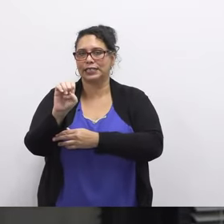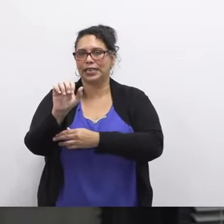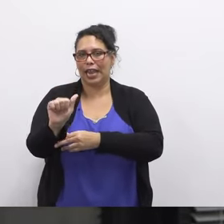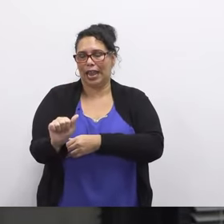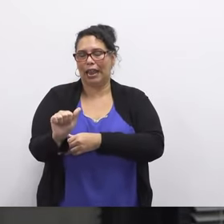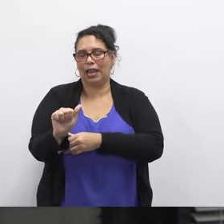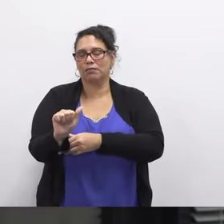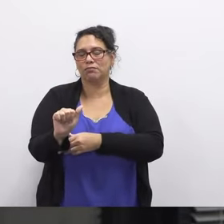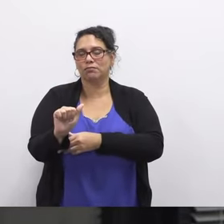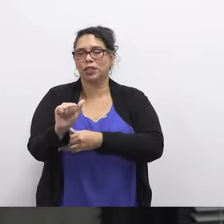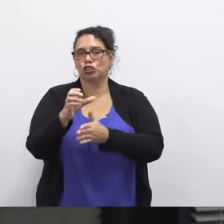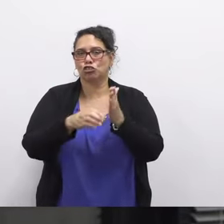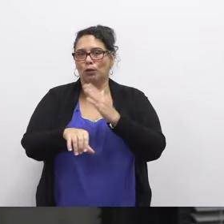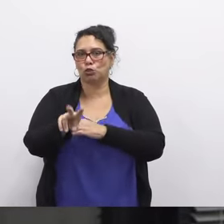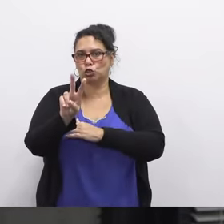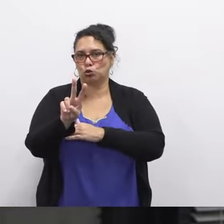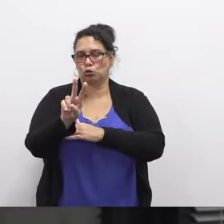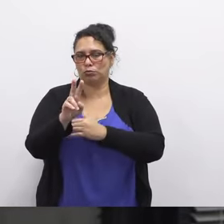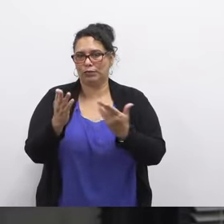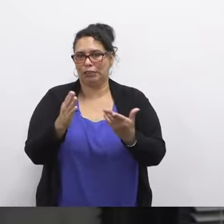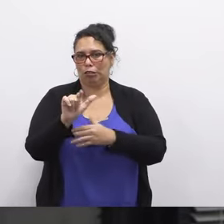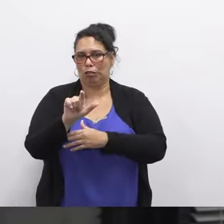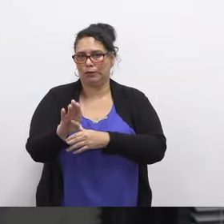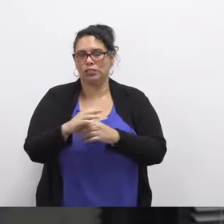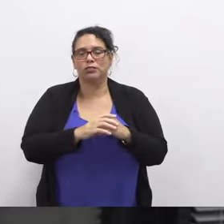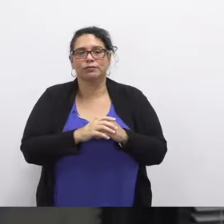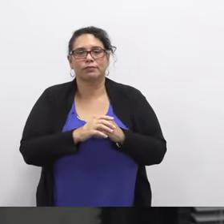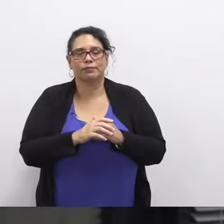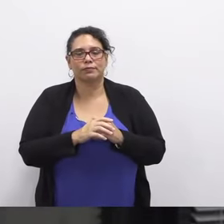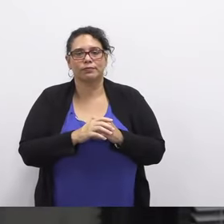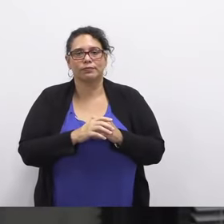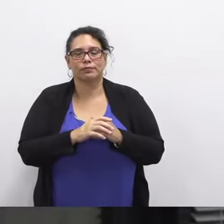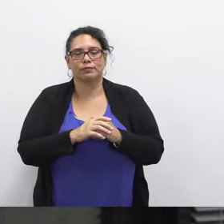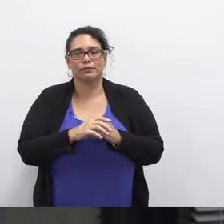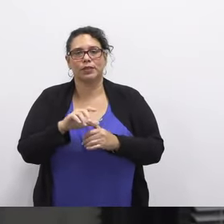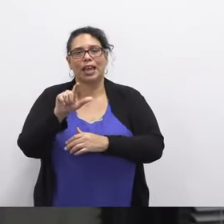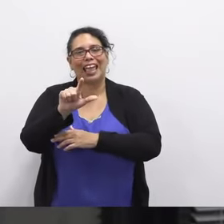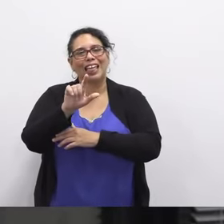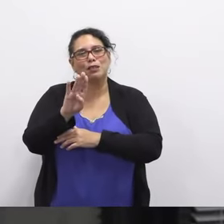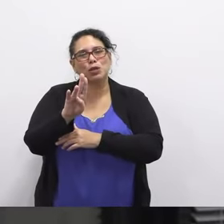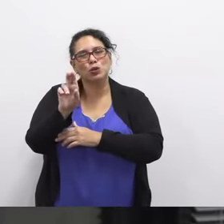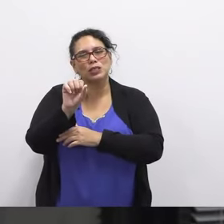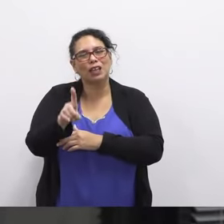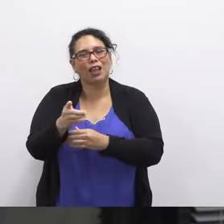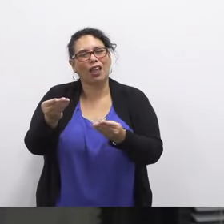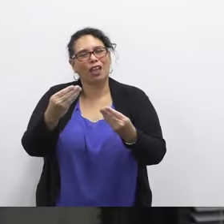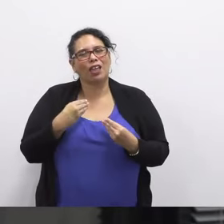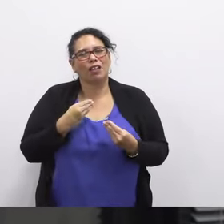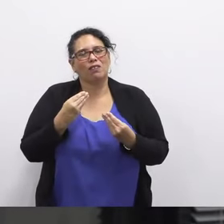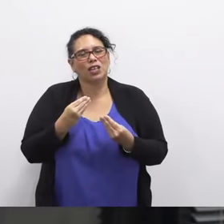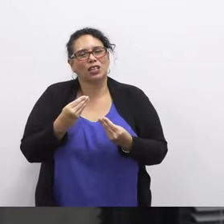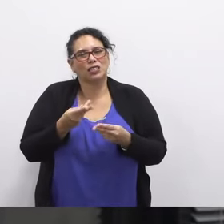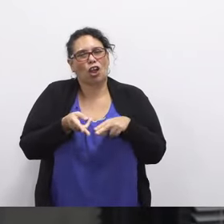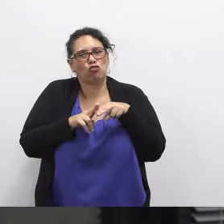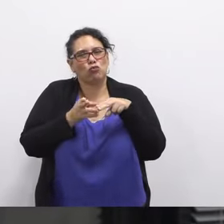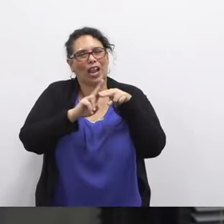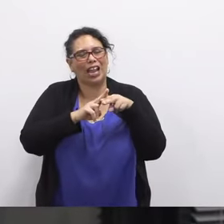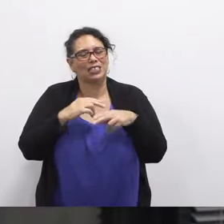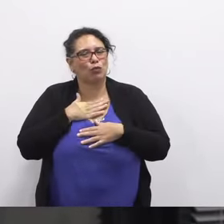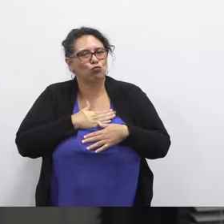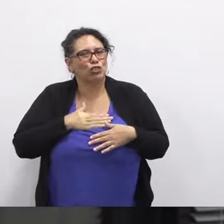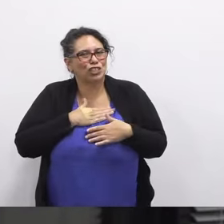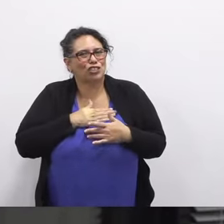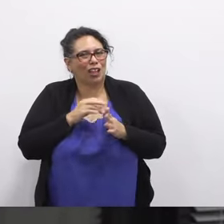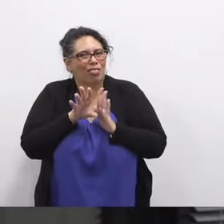2. LBUSD, give us our raise. We appreciate your endless videos of